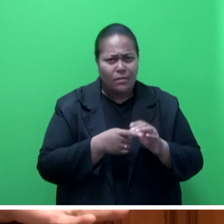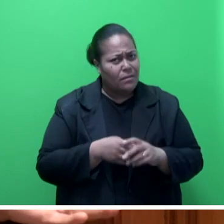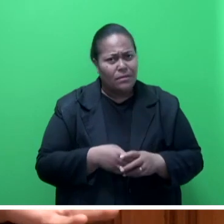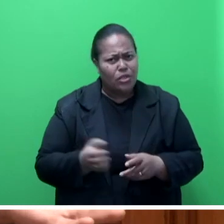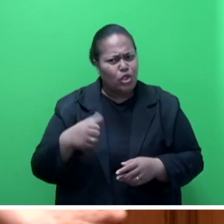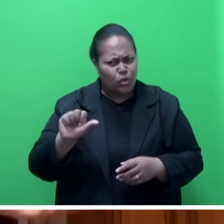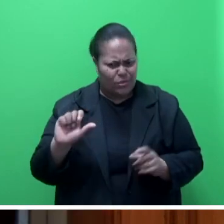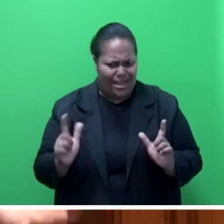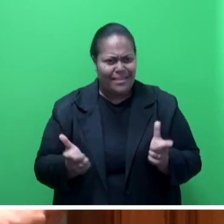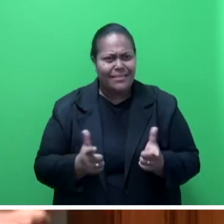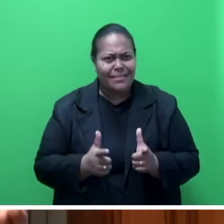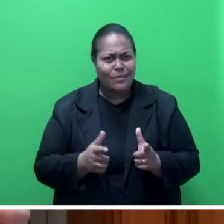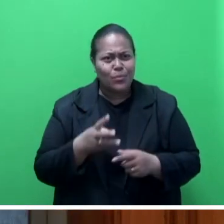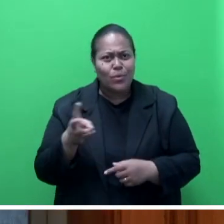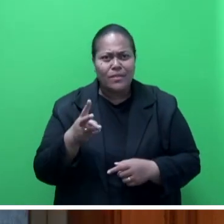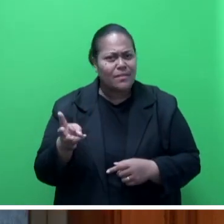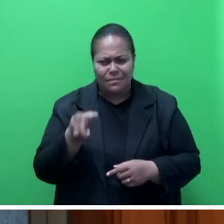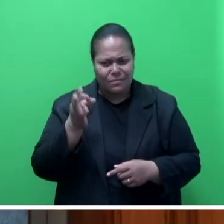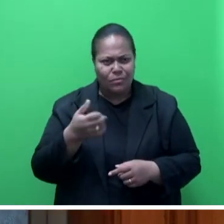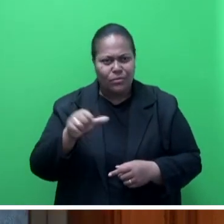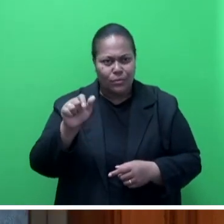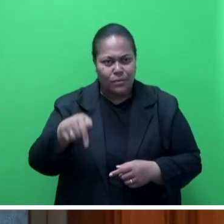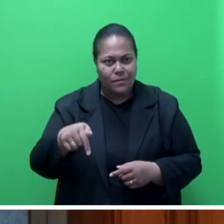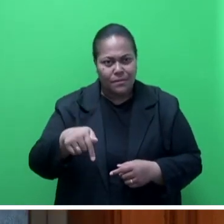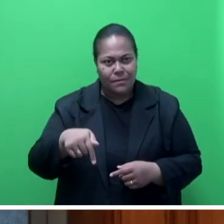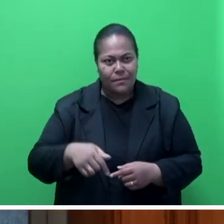useless and those kinds of words should not be used